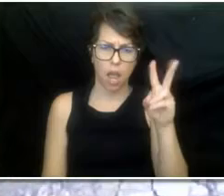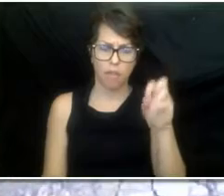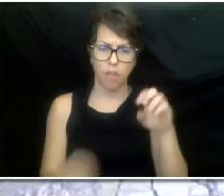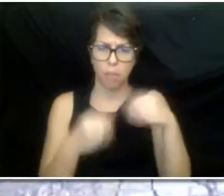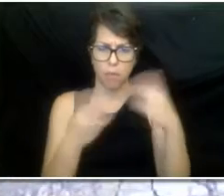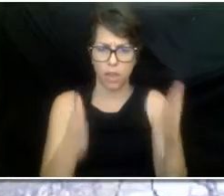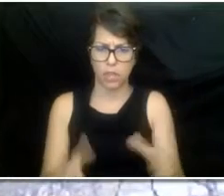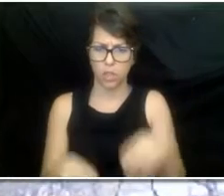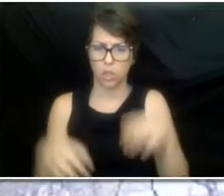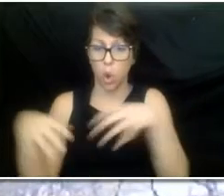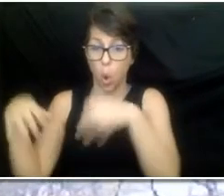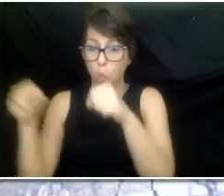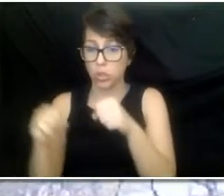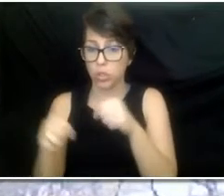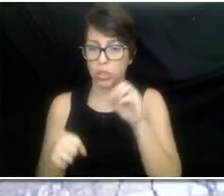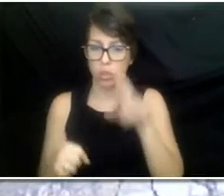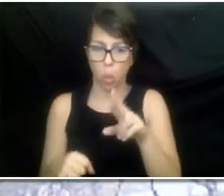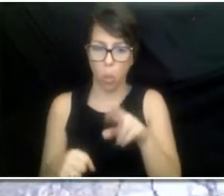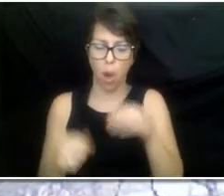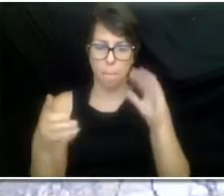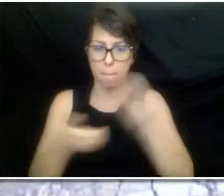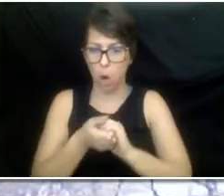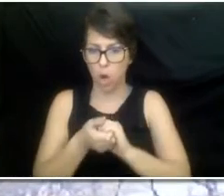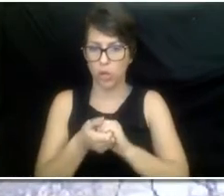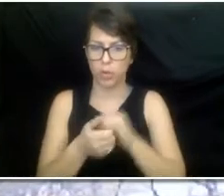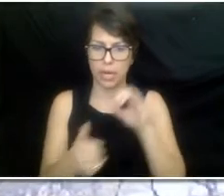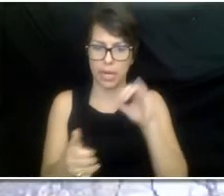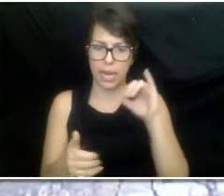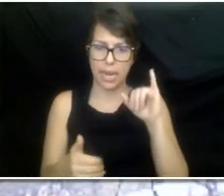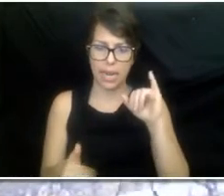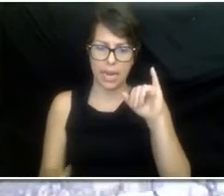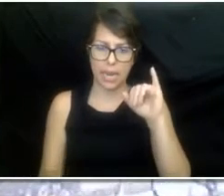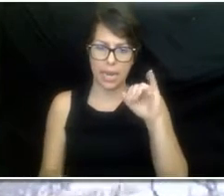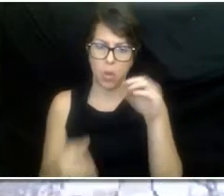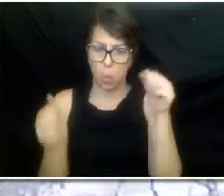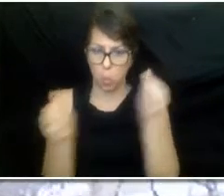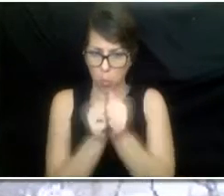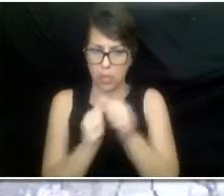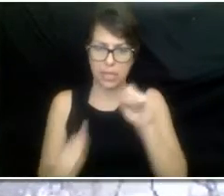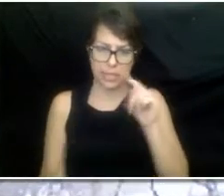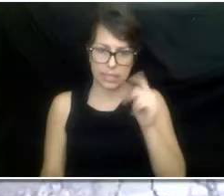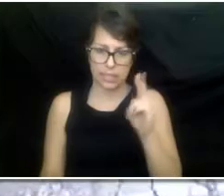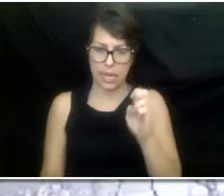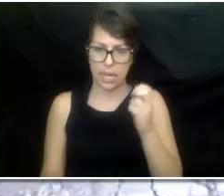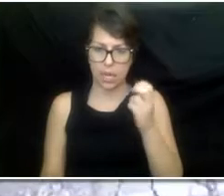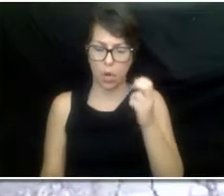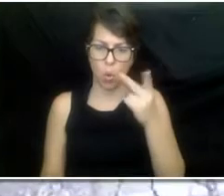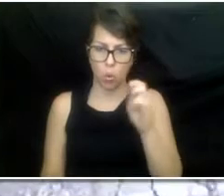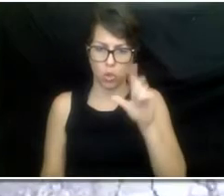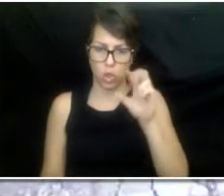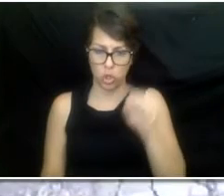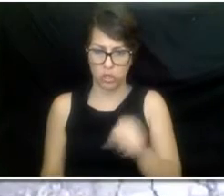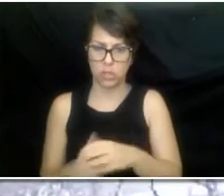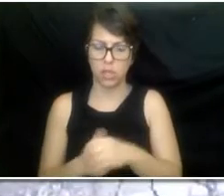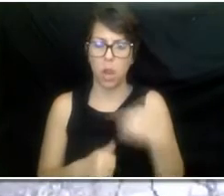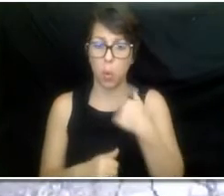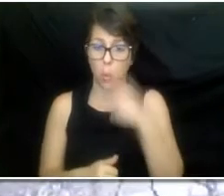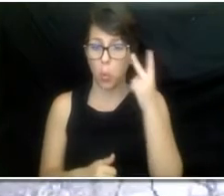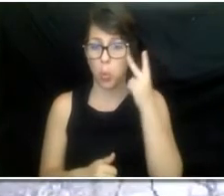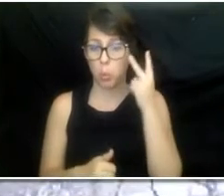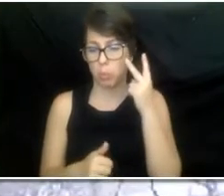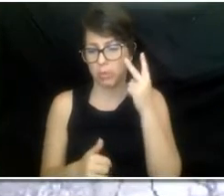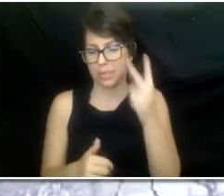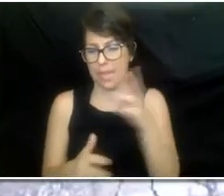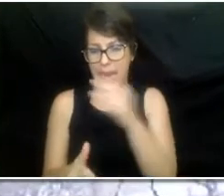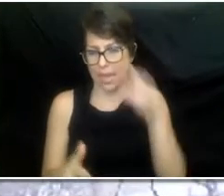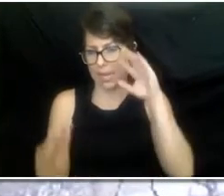months we know that switching to remote operation H operations has inspired nbv and our partners to think